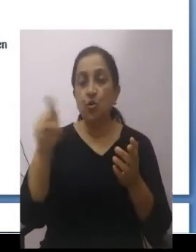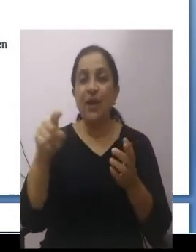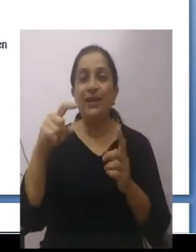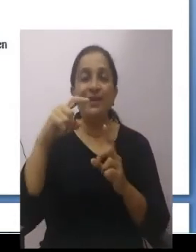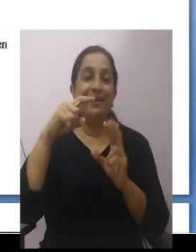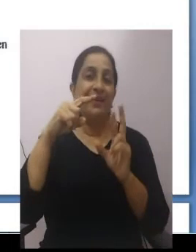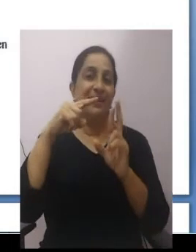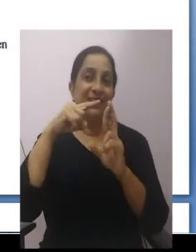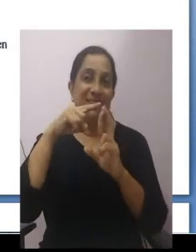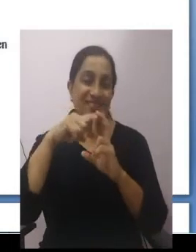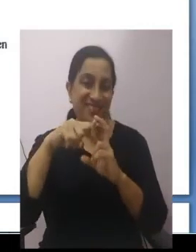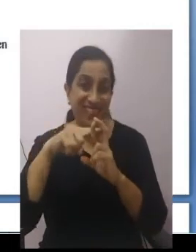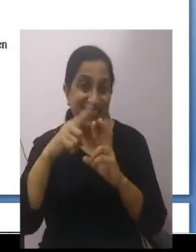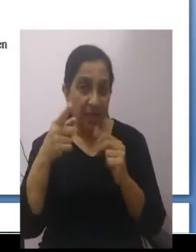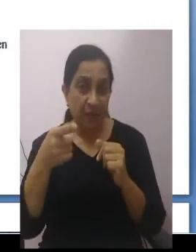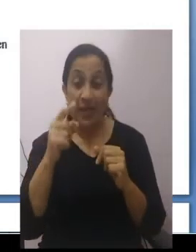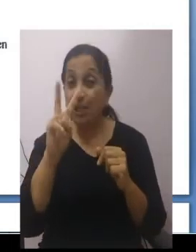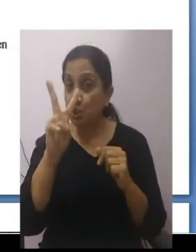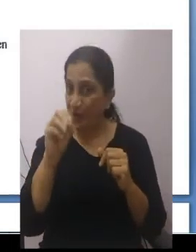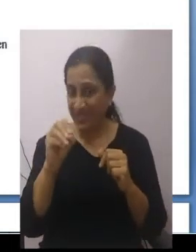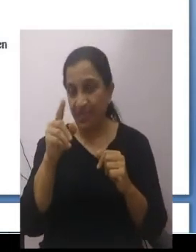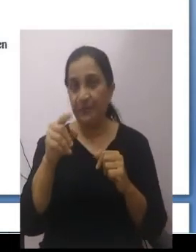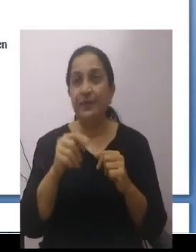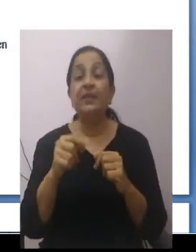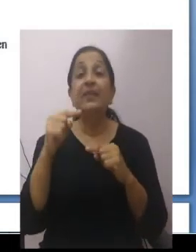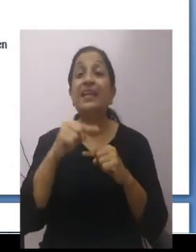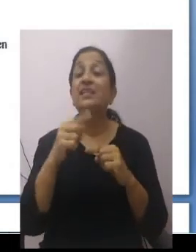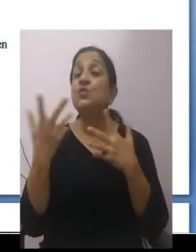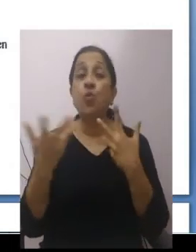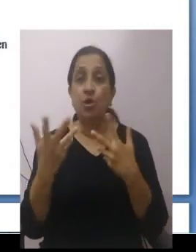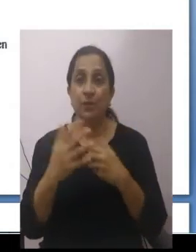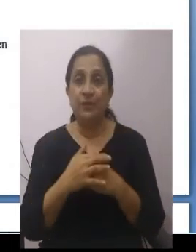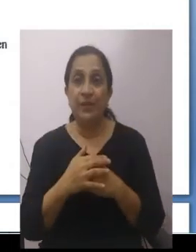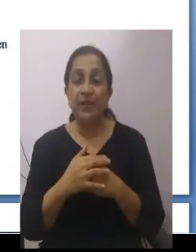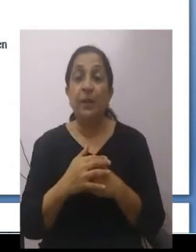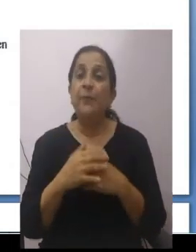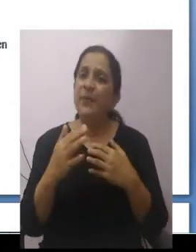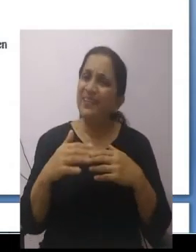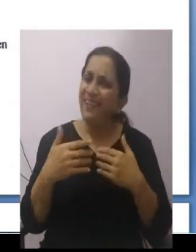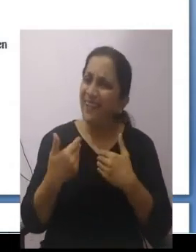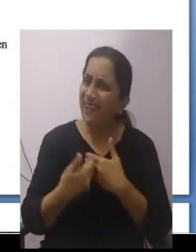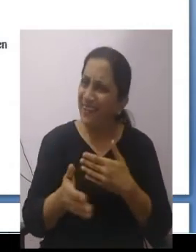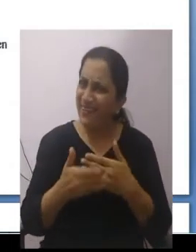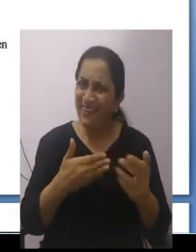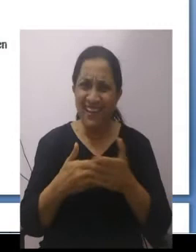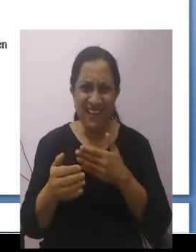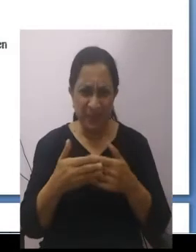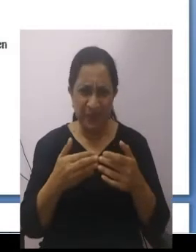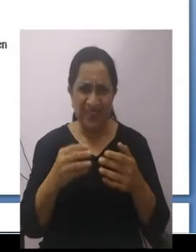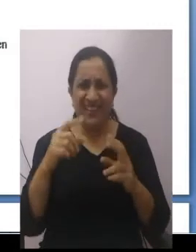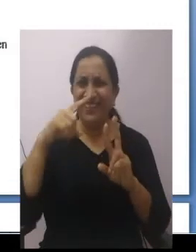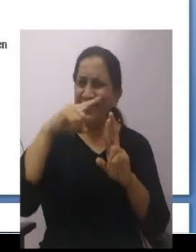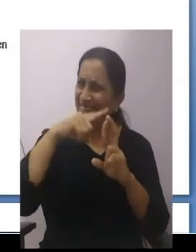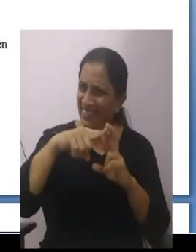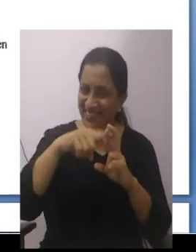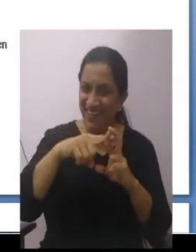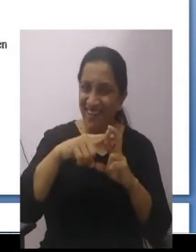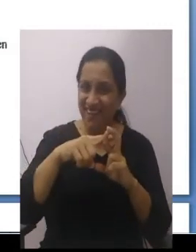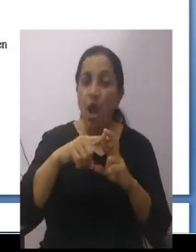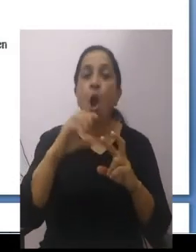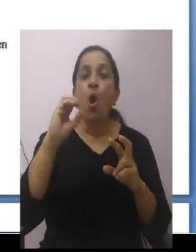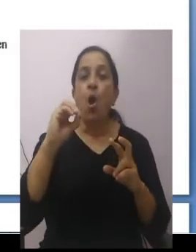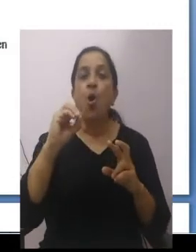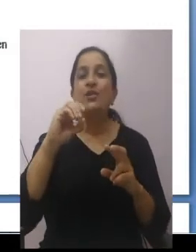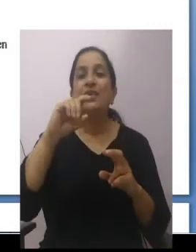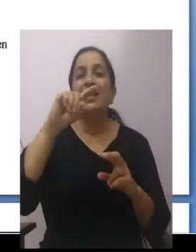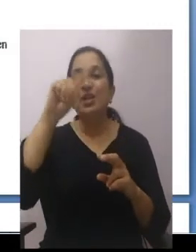cos squared and sin squared theta is 1, always 1, whether it is 20 degrees, 30 degrees, 40 degrees, whatever. So this is